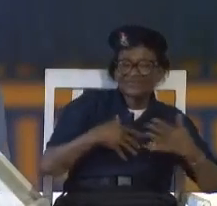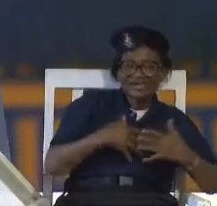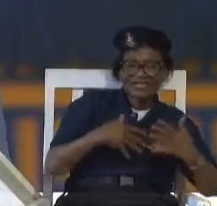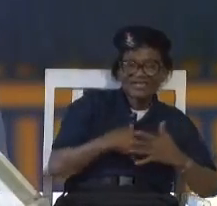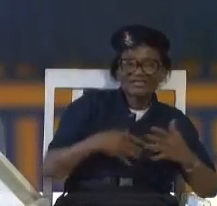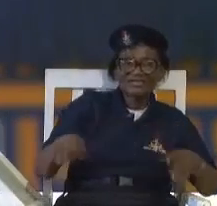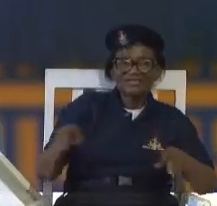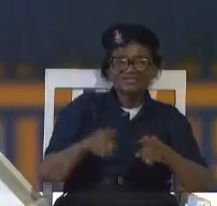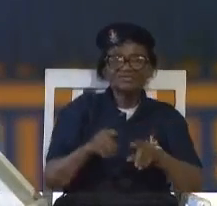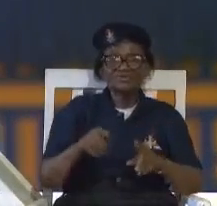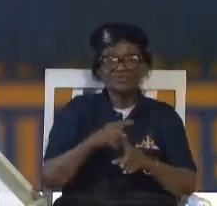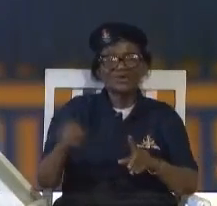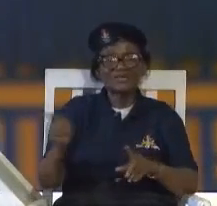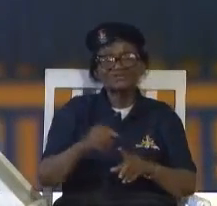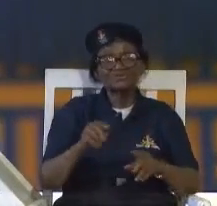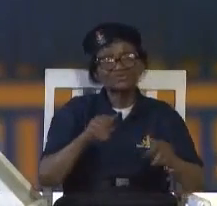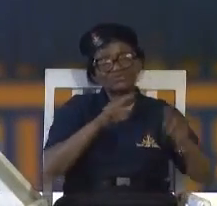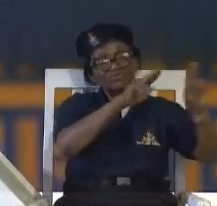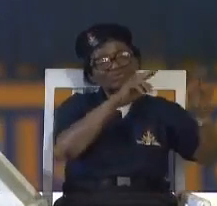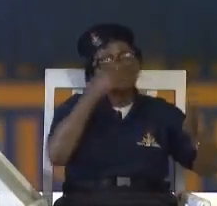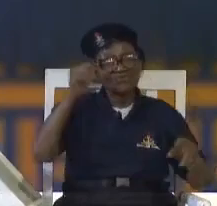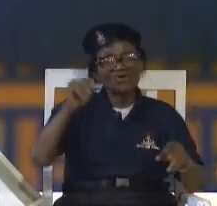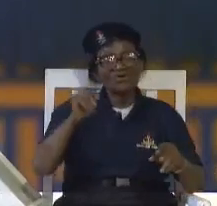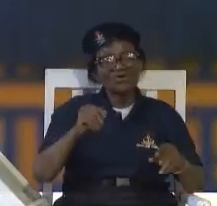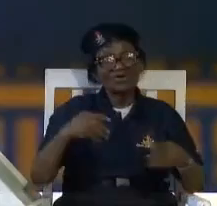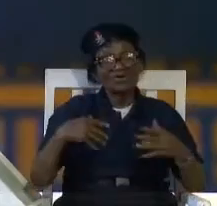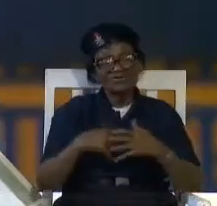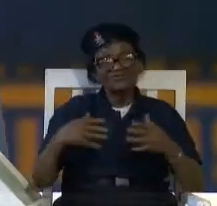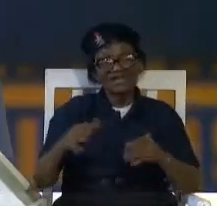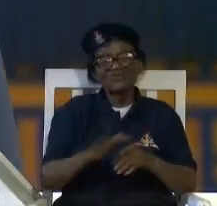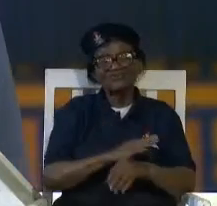So when you are looking for fearful miracles,